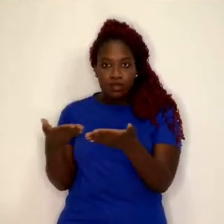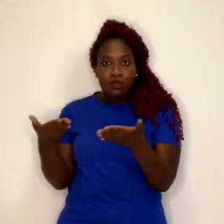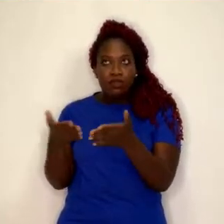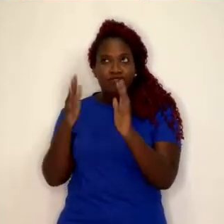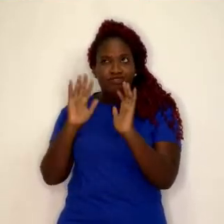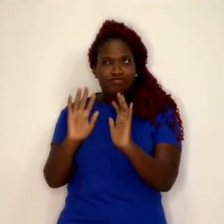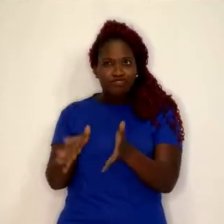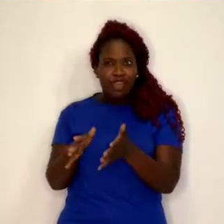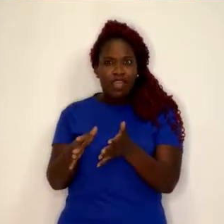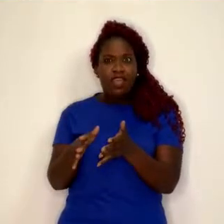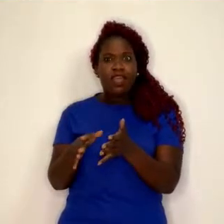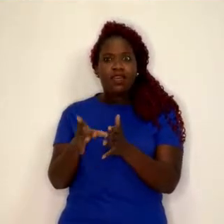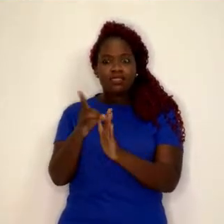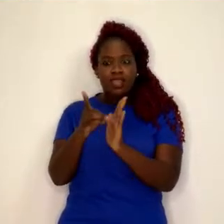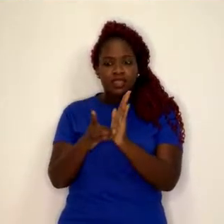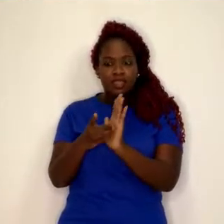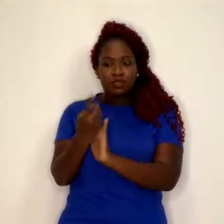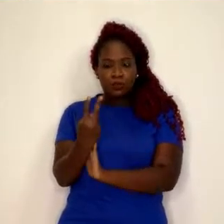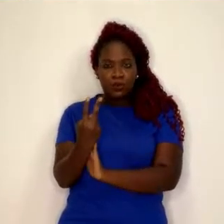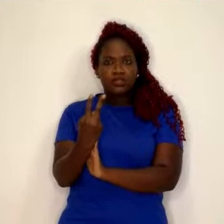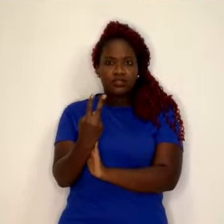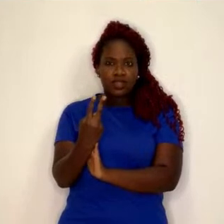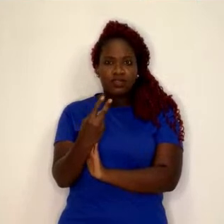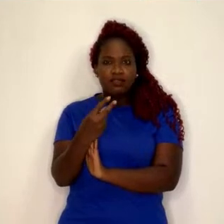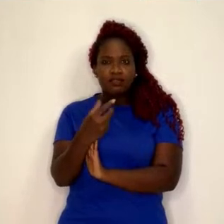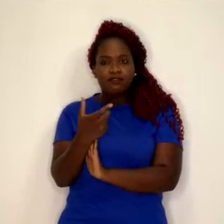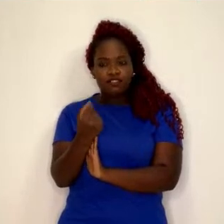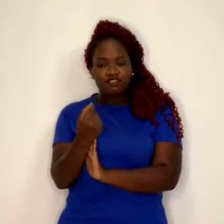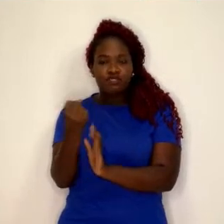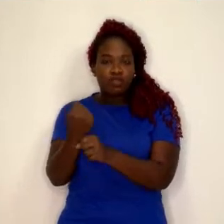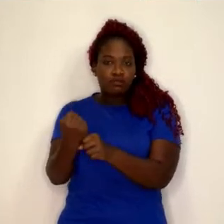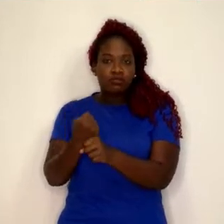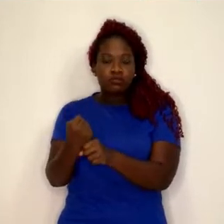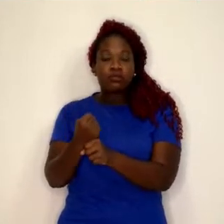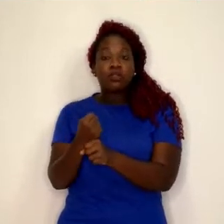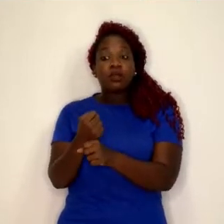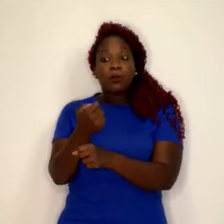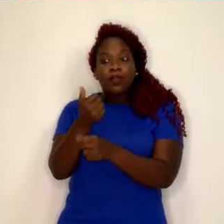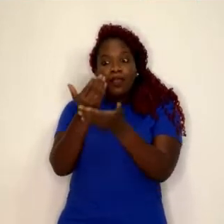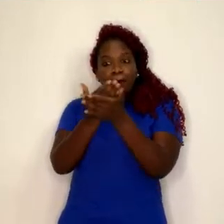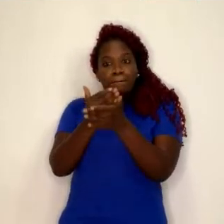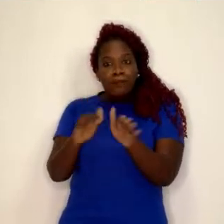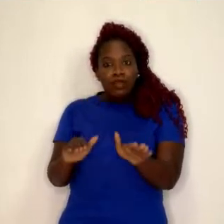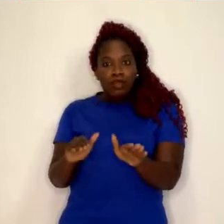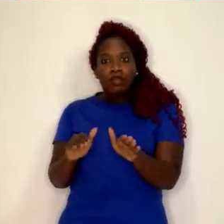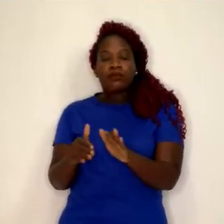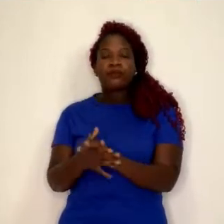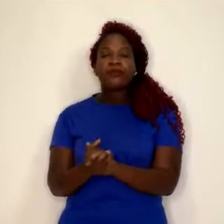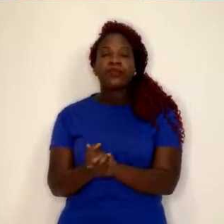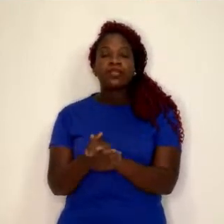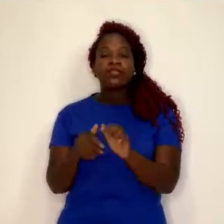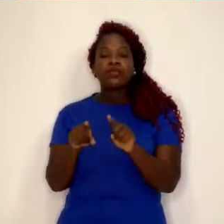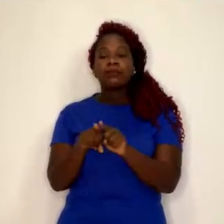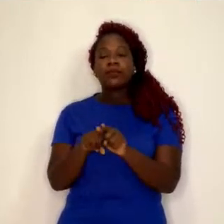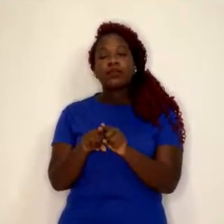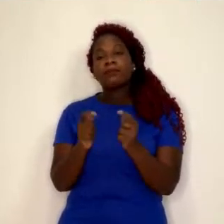1998 until now, two decades later, we are undergoing the risk of extinction and being